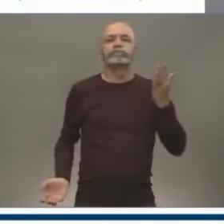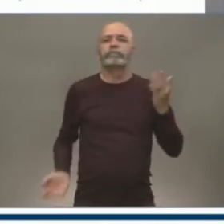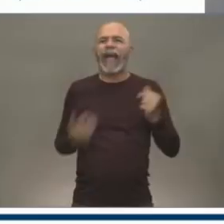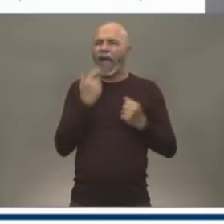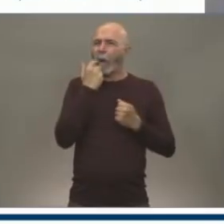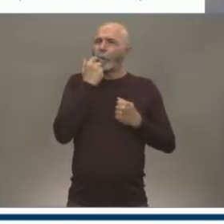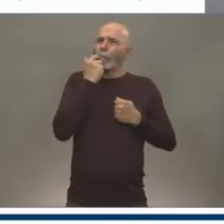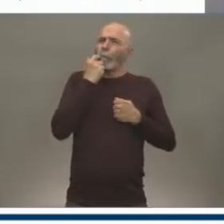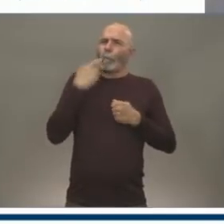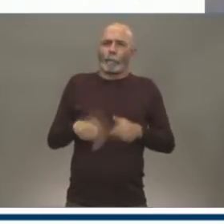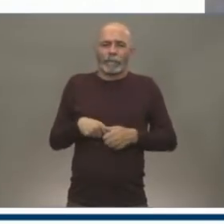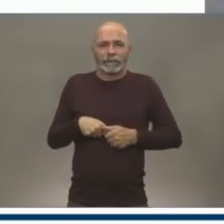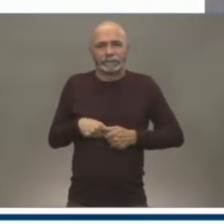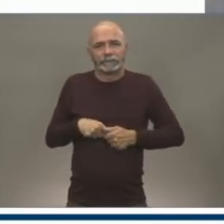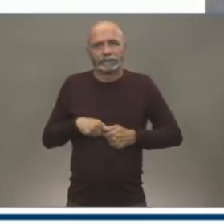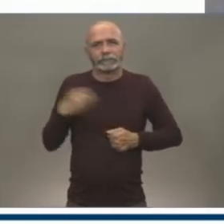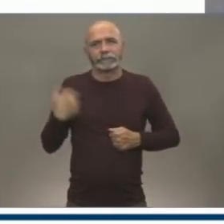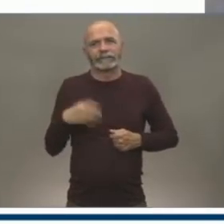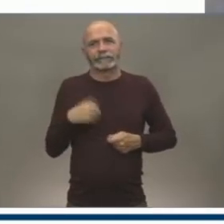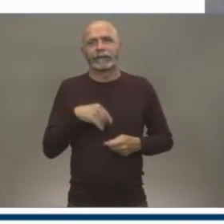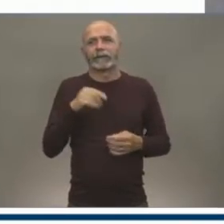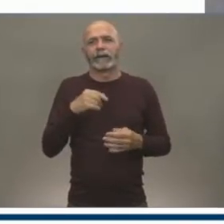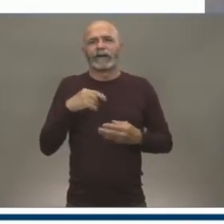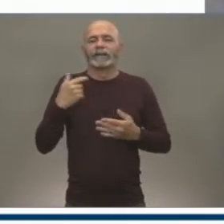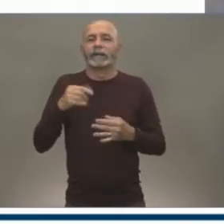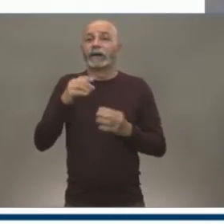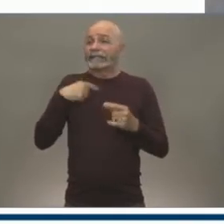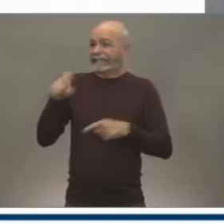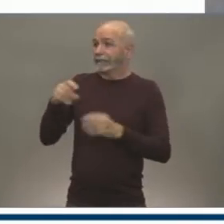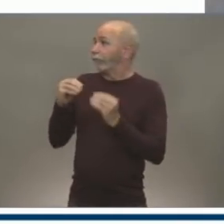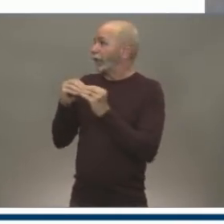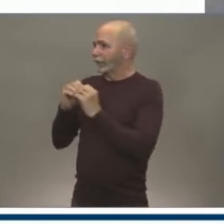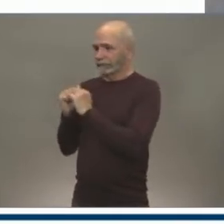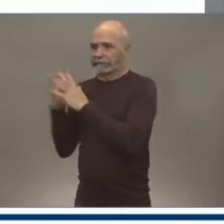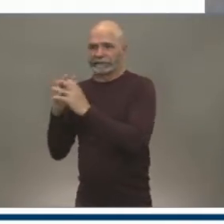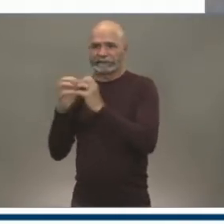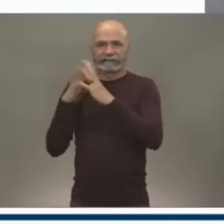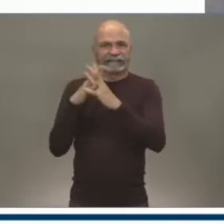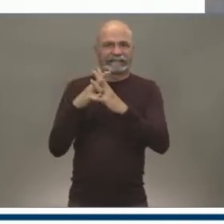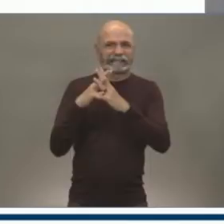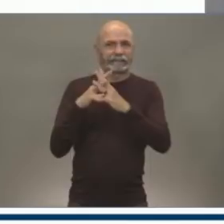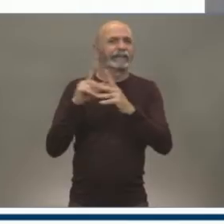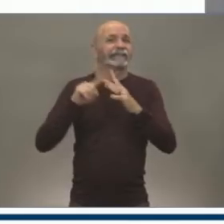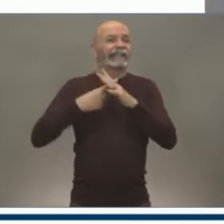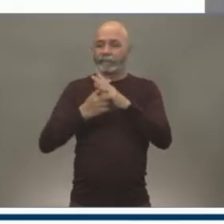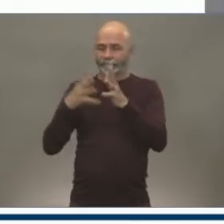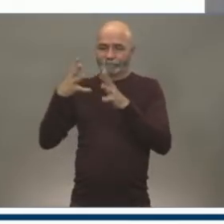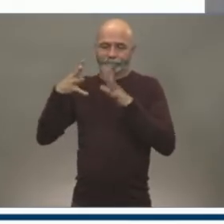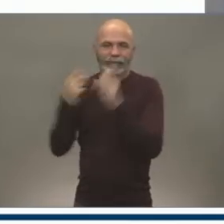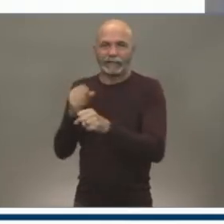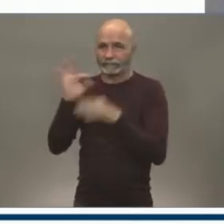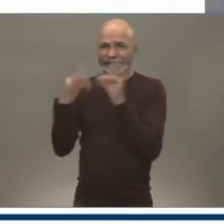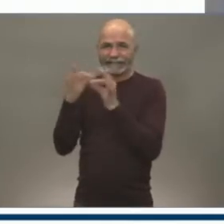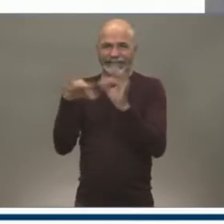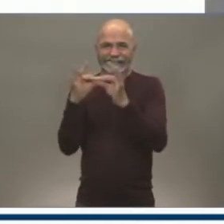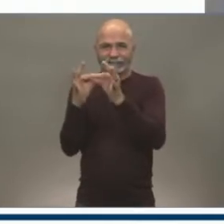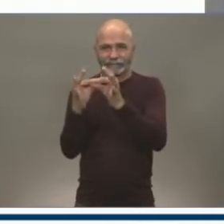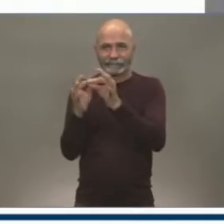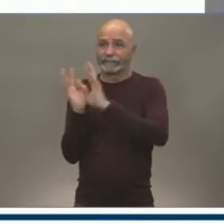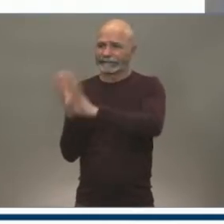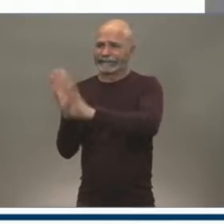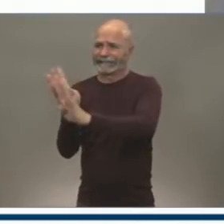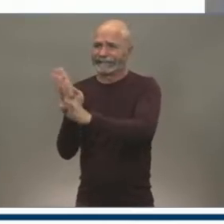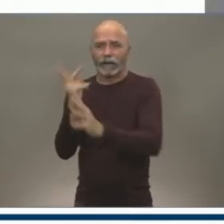the fact that we need to step up the rapid testing model that we're doing, I think. You're seeing the pilots happening